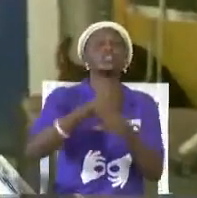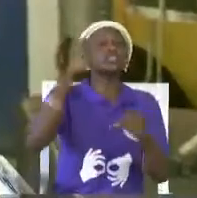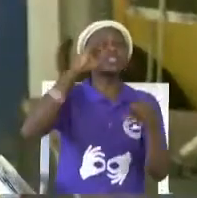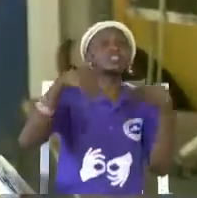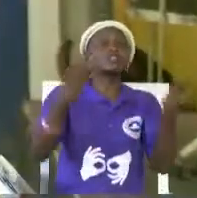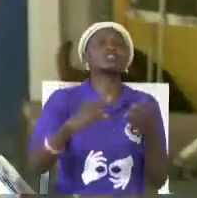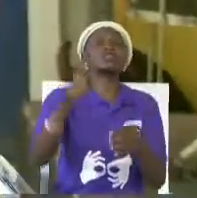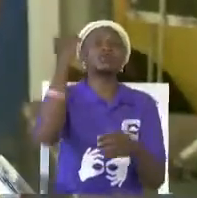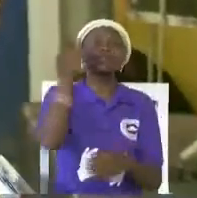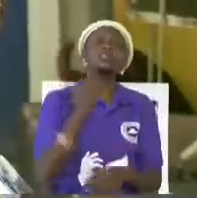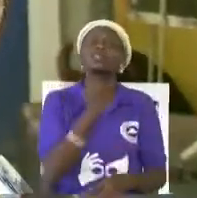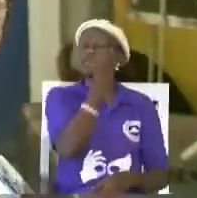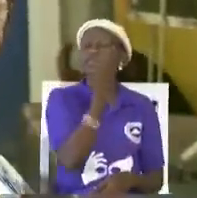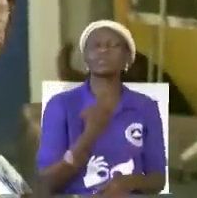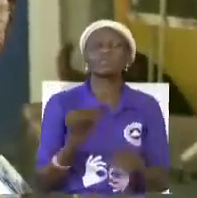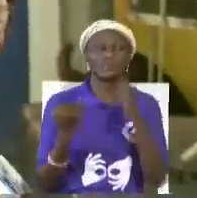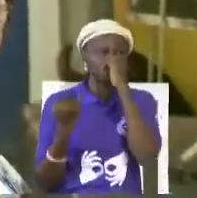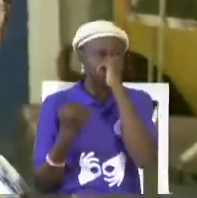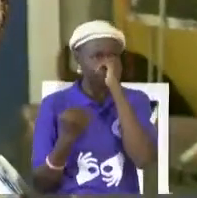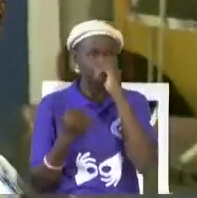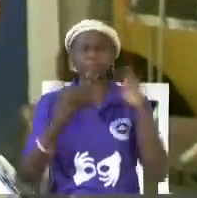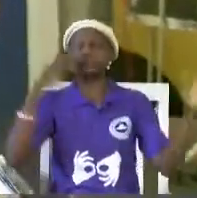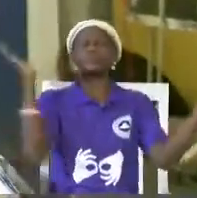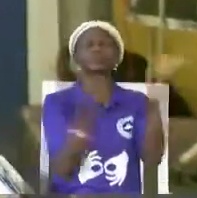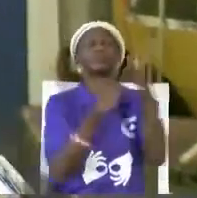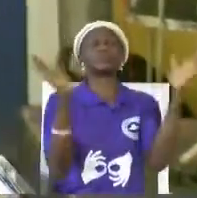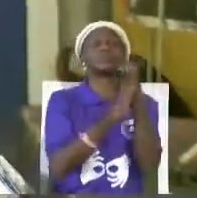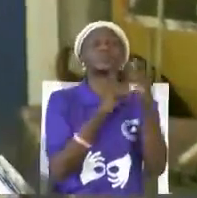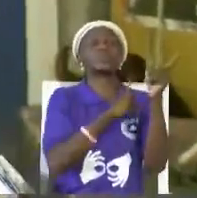Esosa, Osasume.